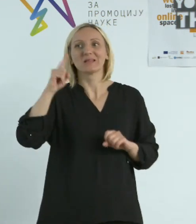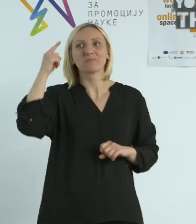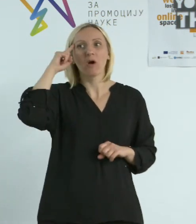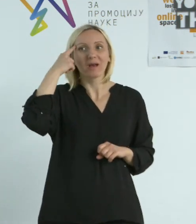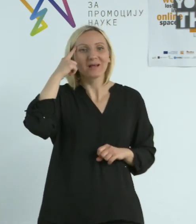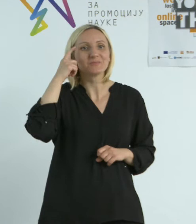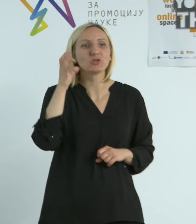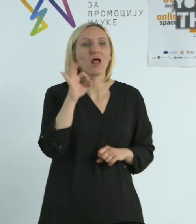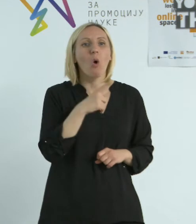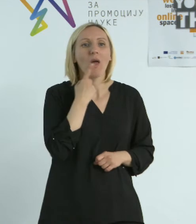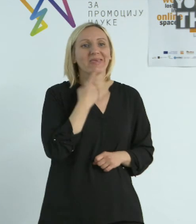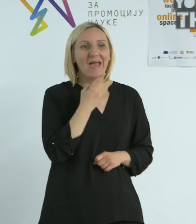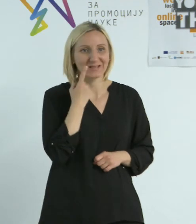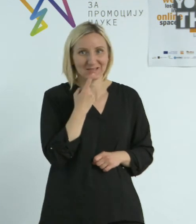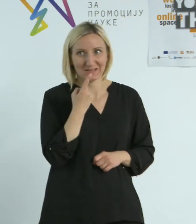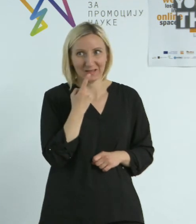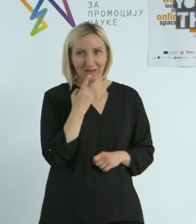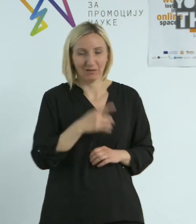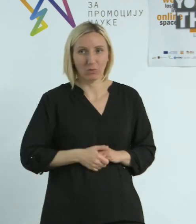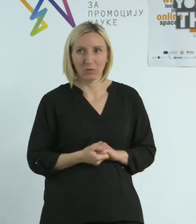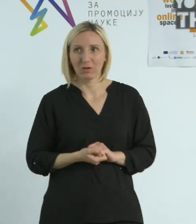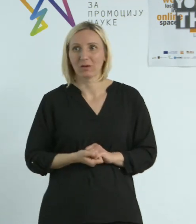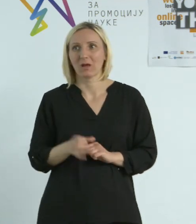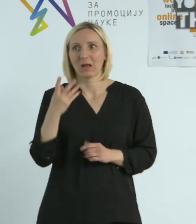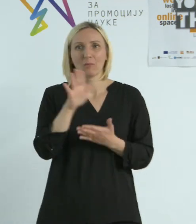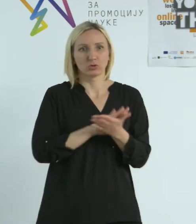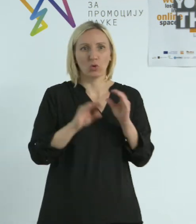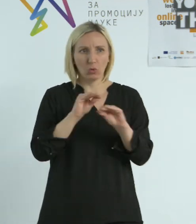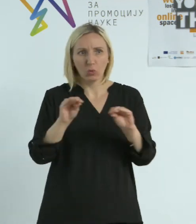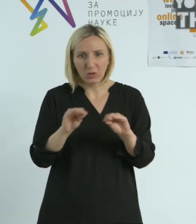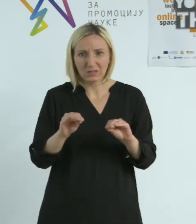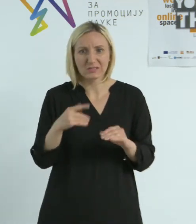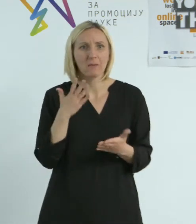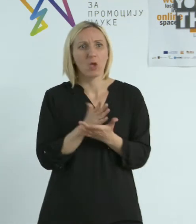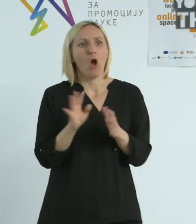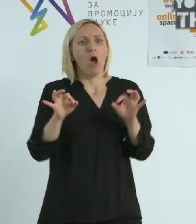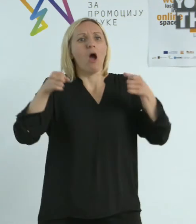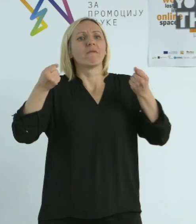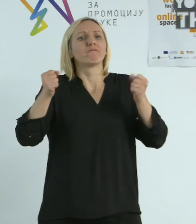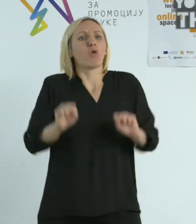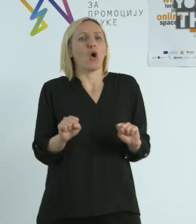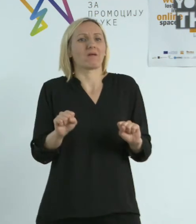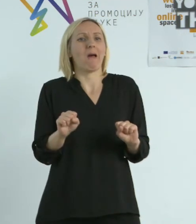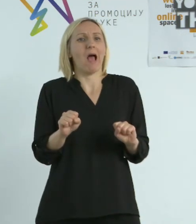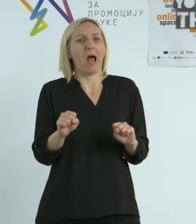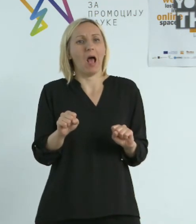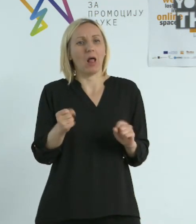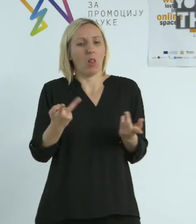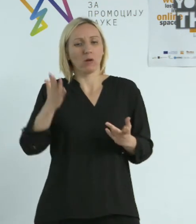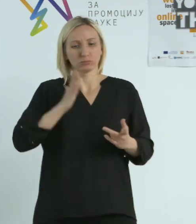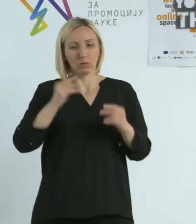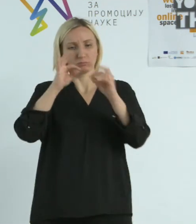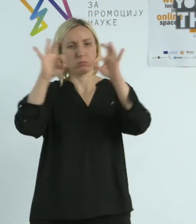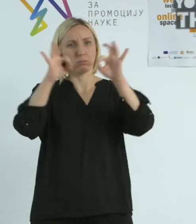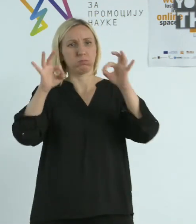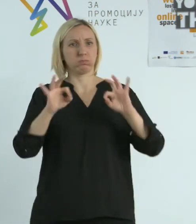style. When we started doing the course, of course, we did it in a very formal language style, and when the